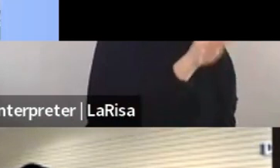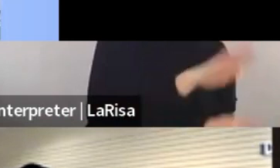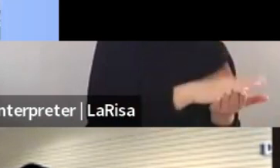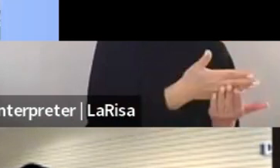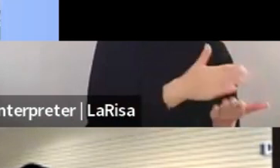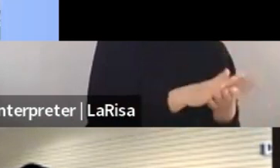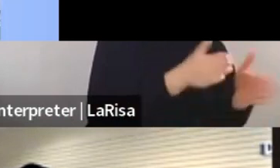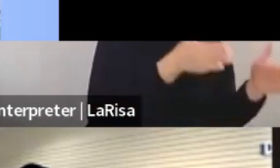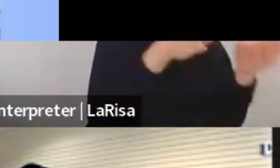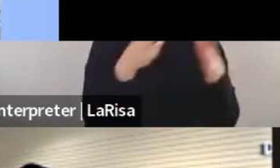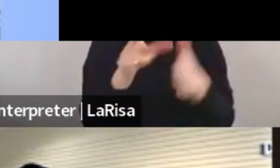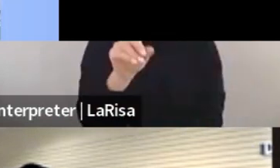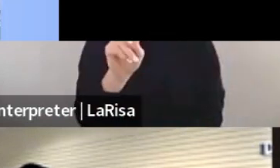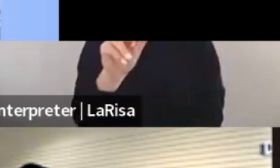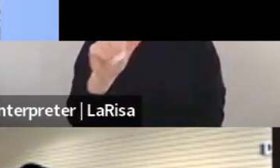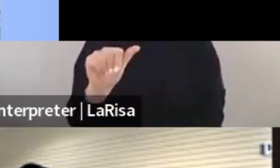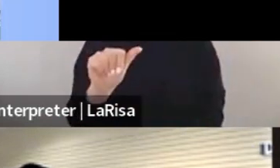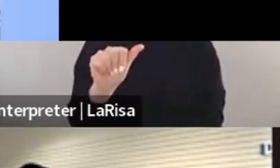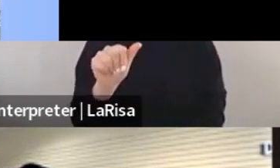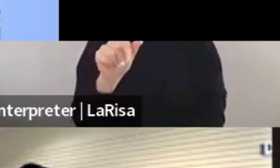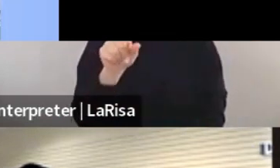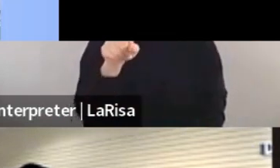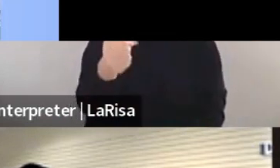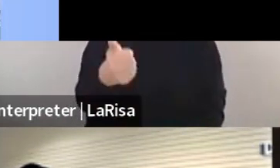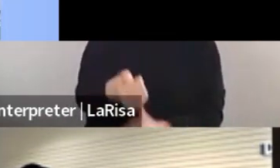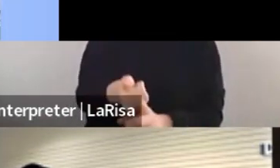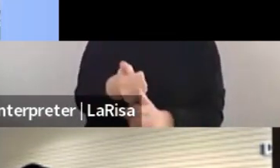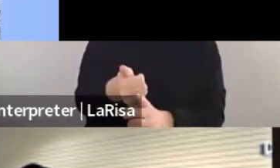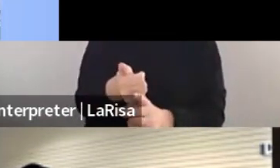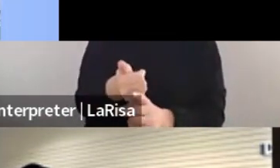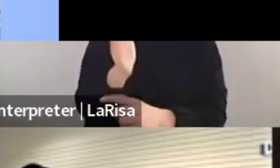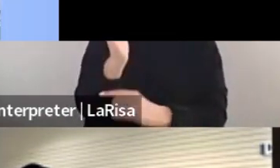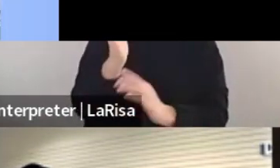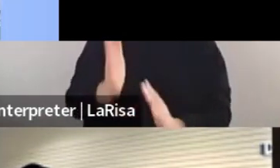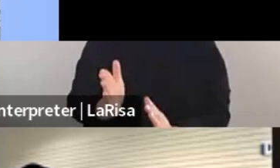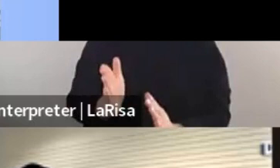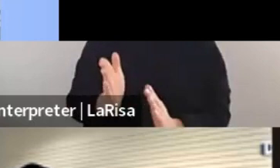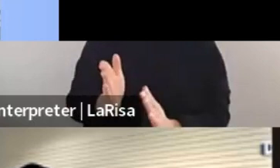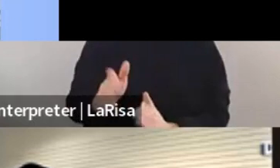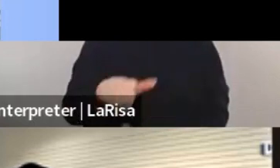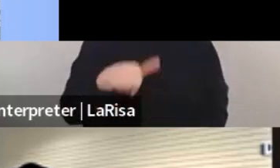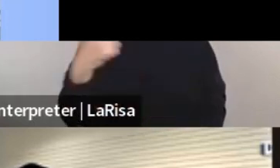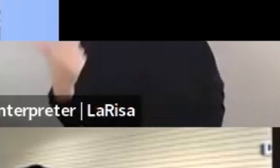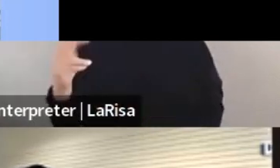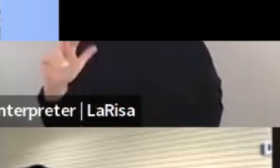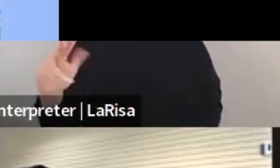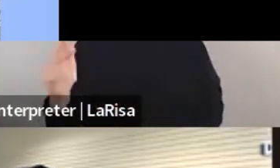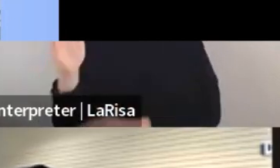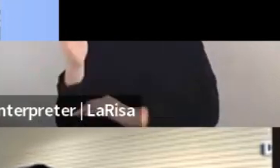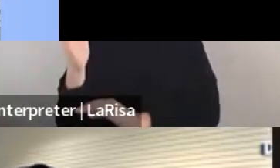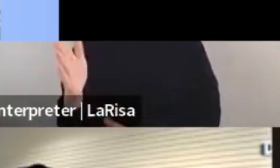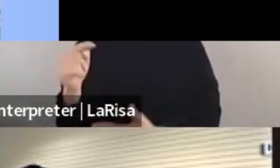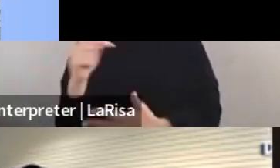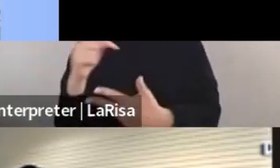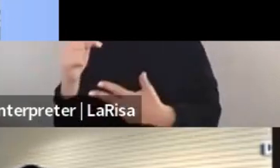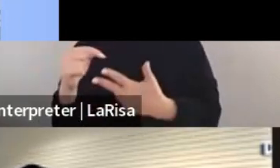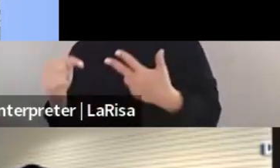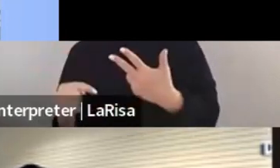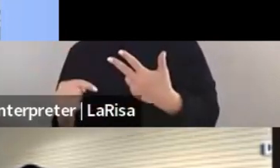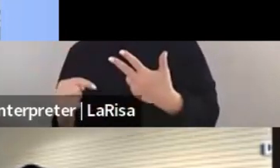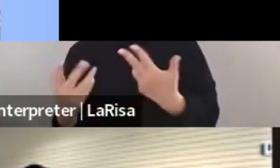one of our speakers. And then on the far right, there is a picture of Susannah Scaroni, who is another one of our